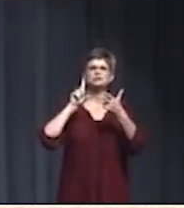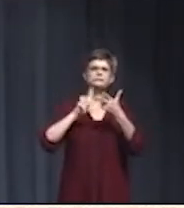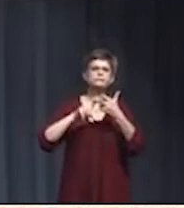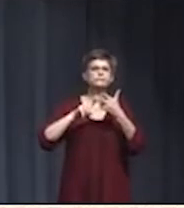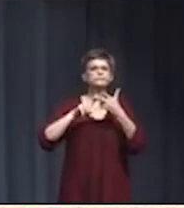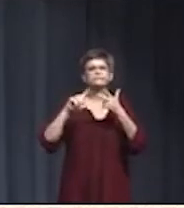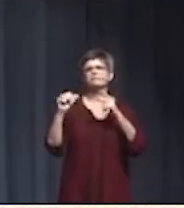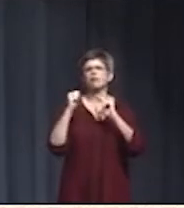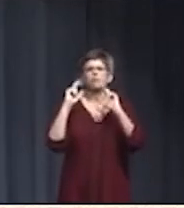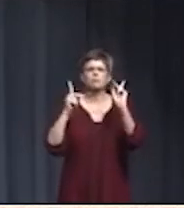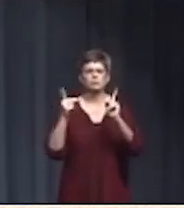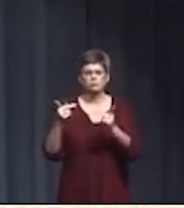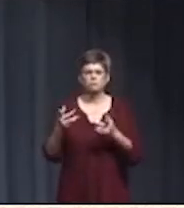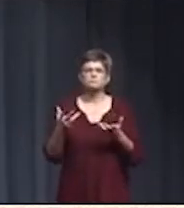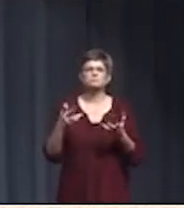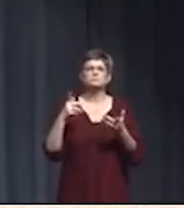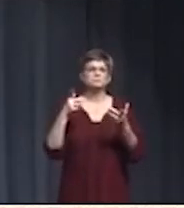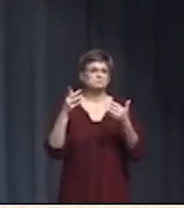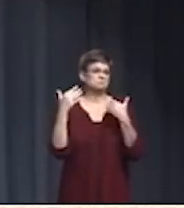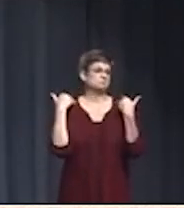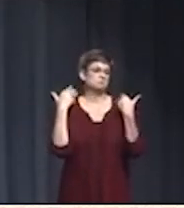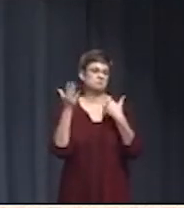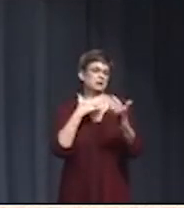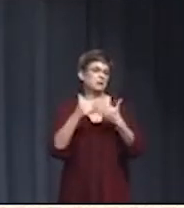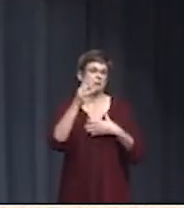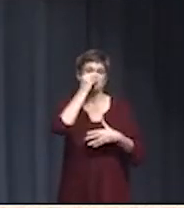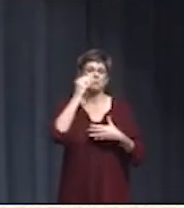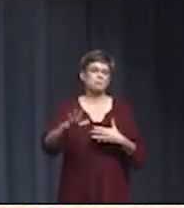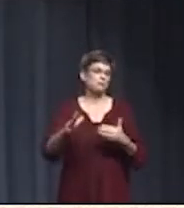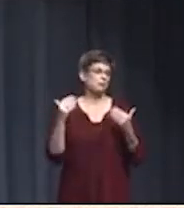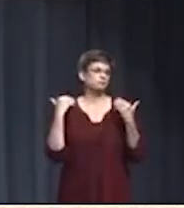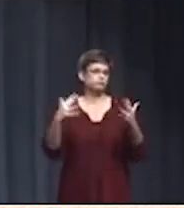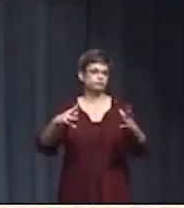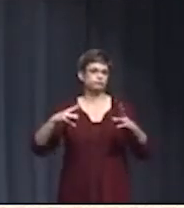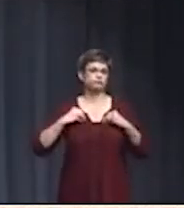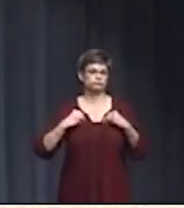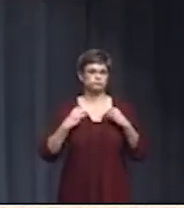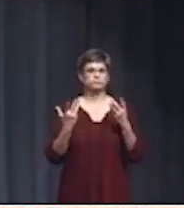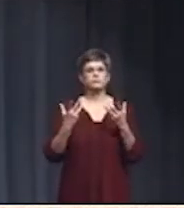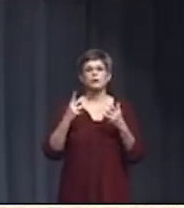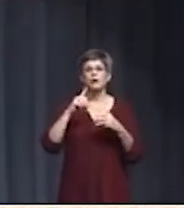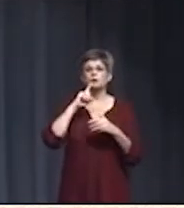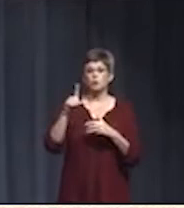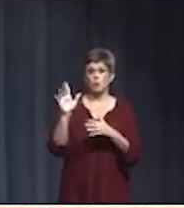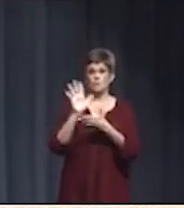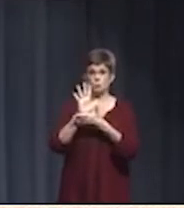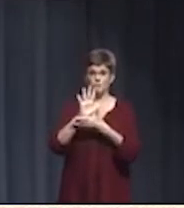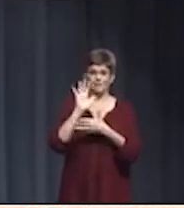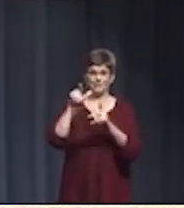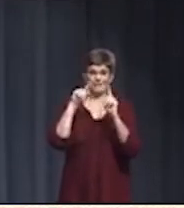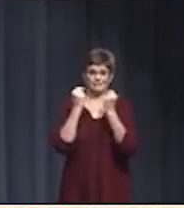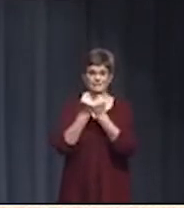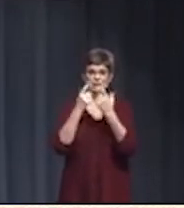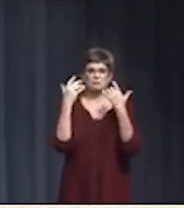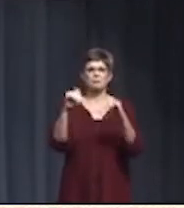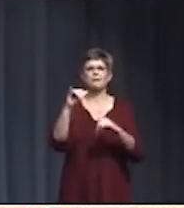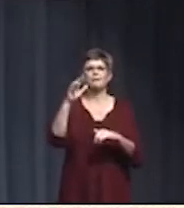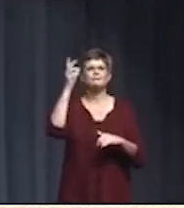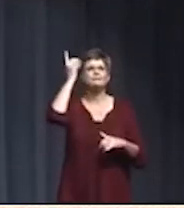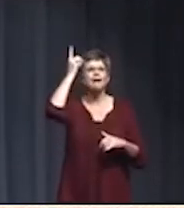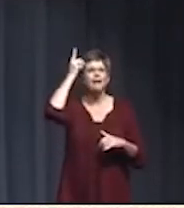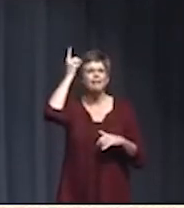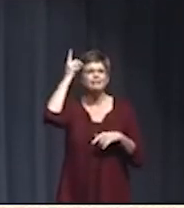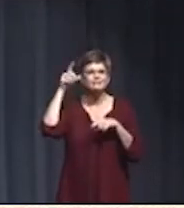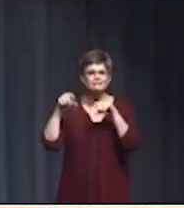of the movie, the team is playing Dallas. In Dallas, the NFL players, or